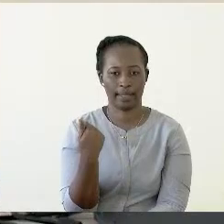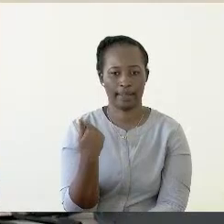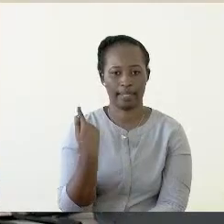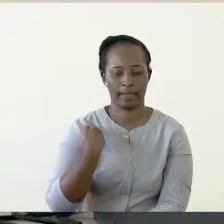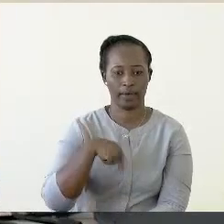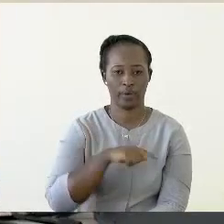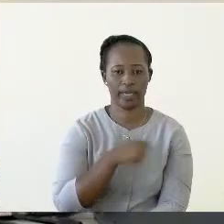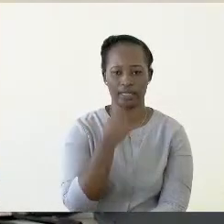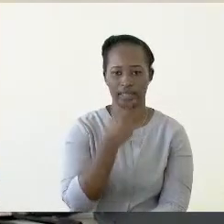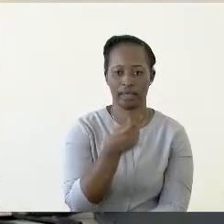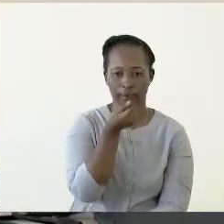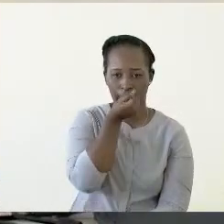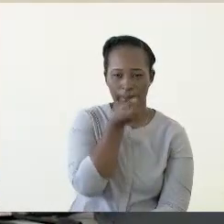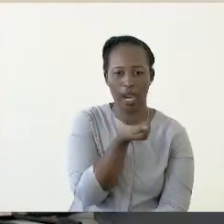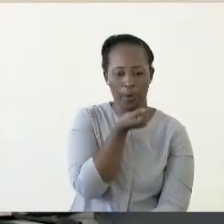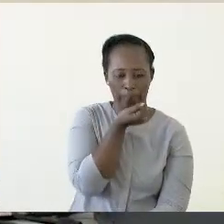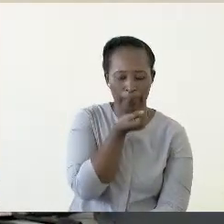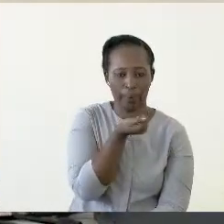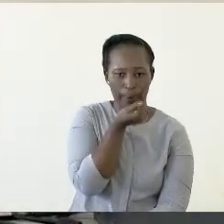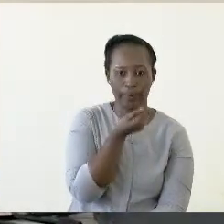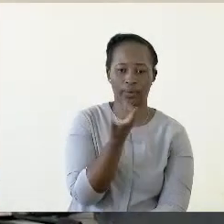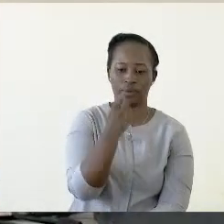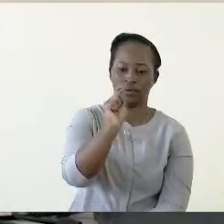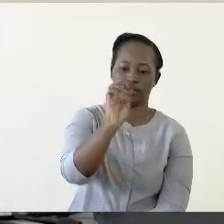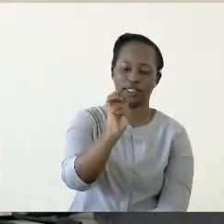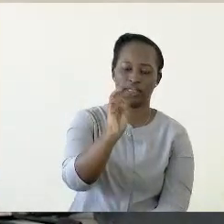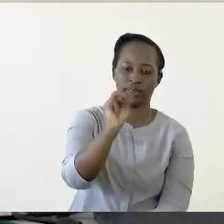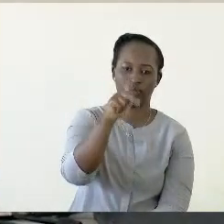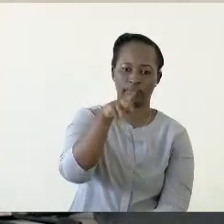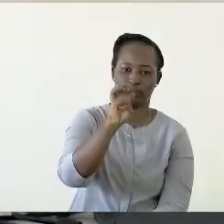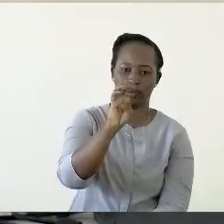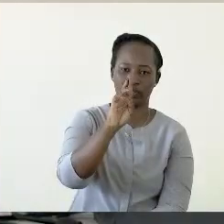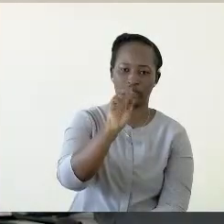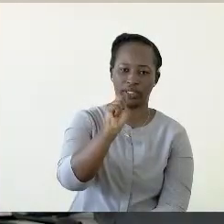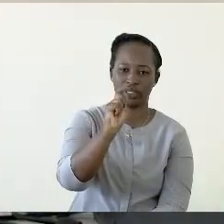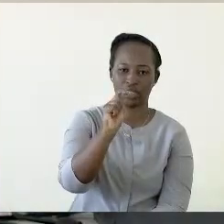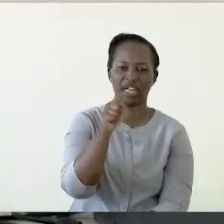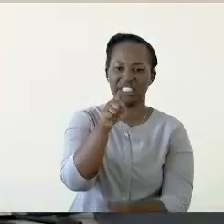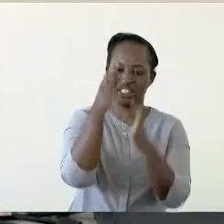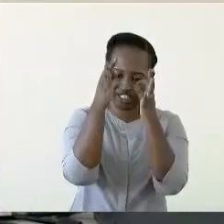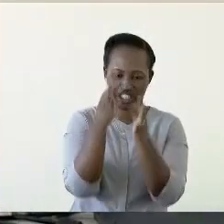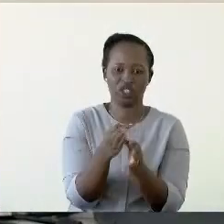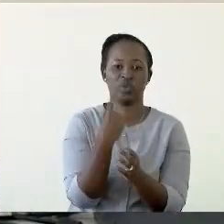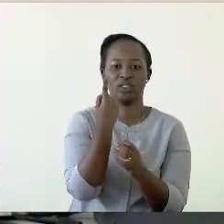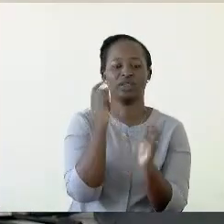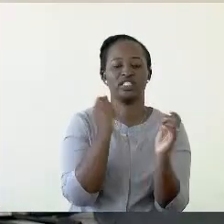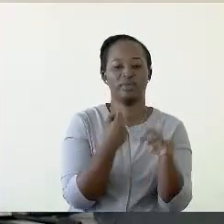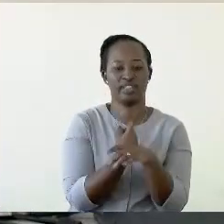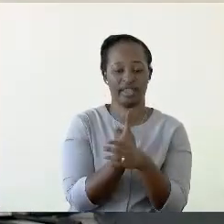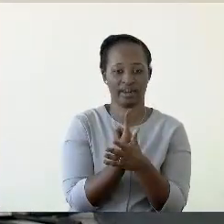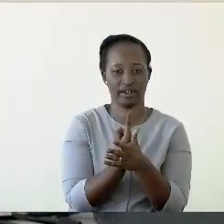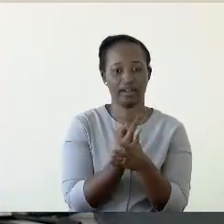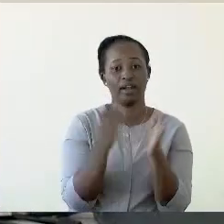We are saying temperature, temperature, temperature. So temperature is one of the factors. We